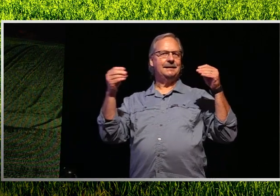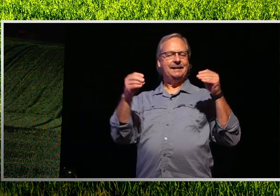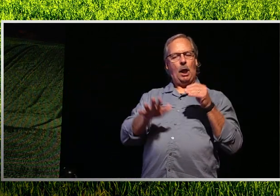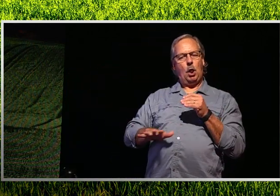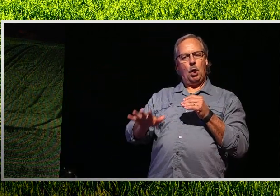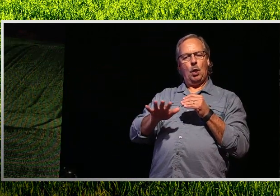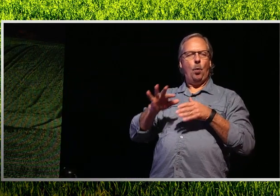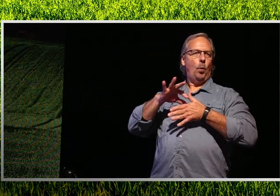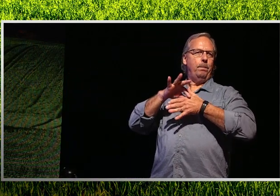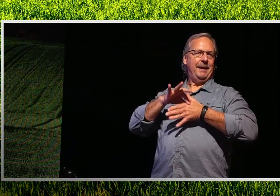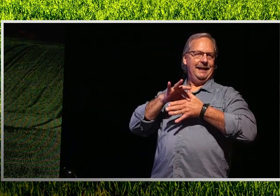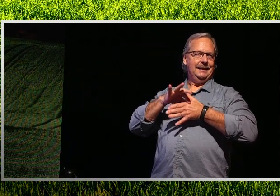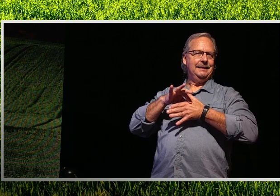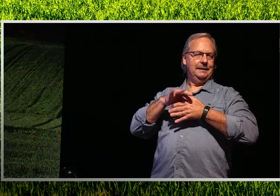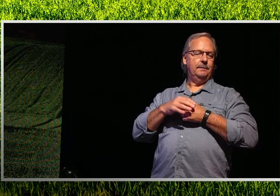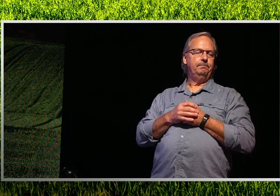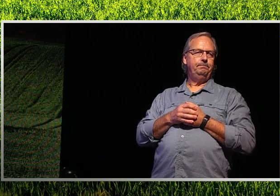meat.